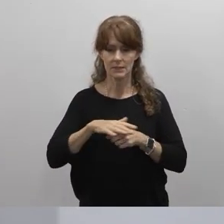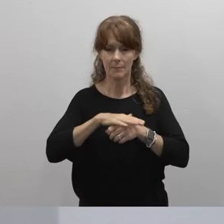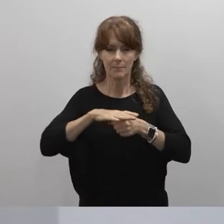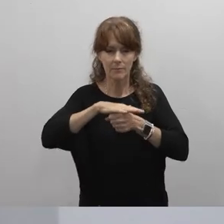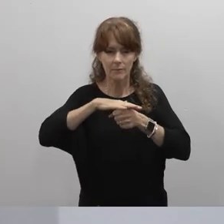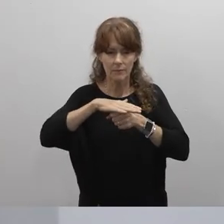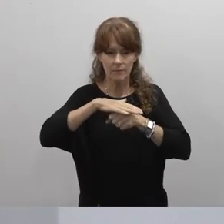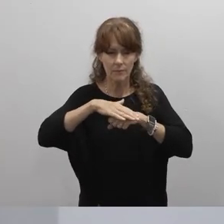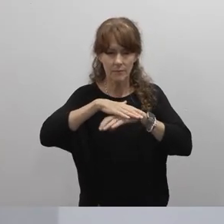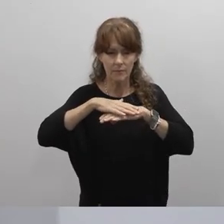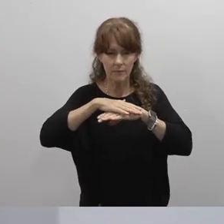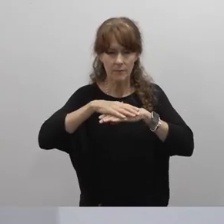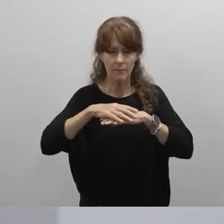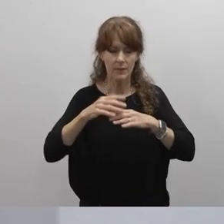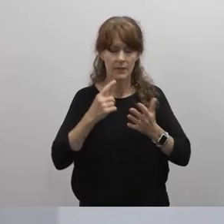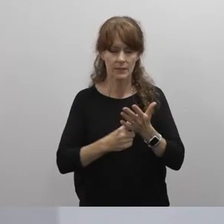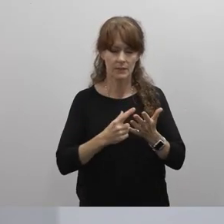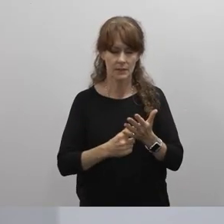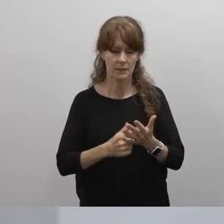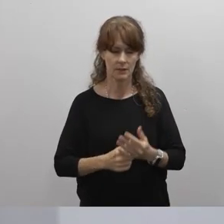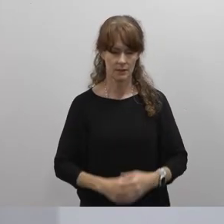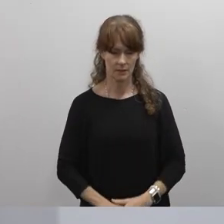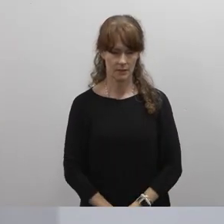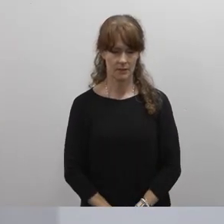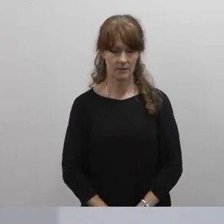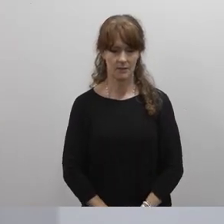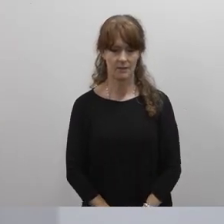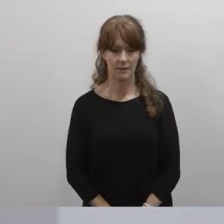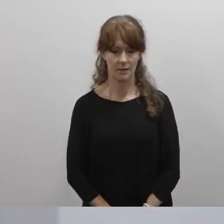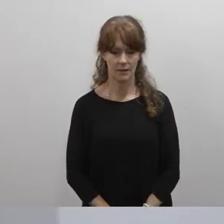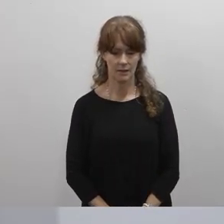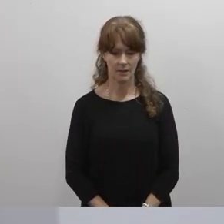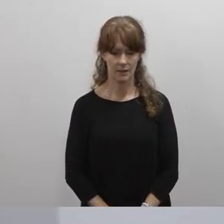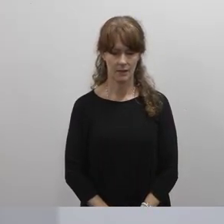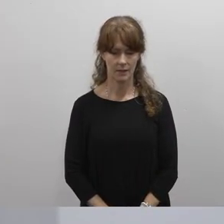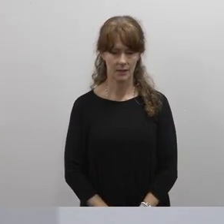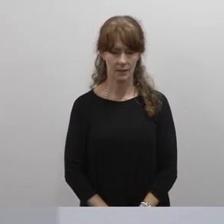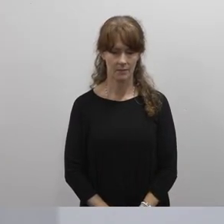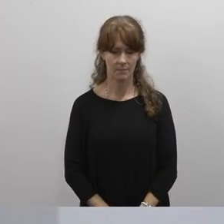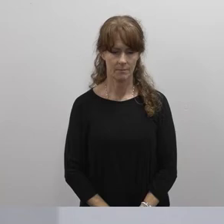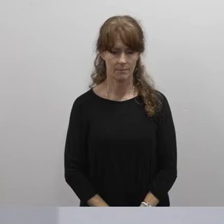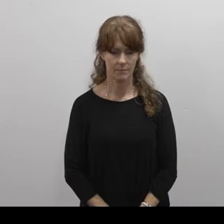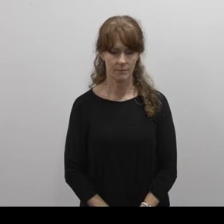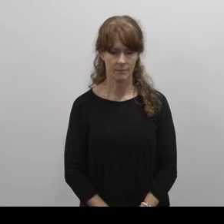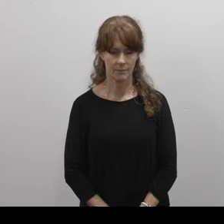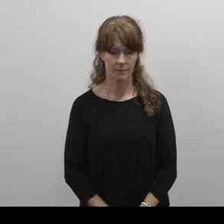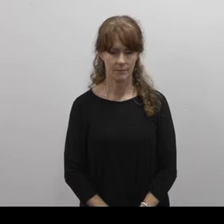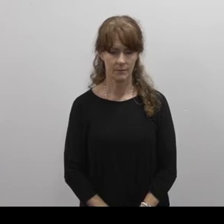like to share their notice and their wondering. So take a few minutes of reading time.